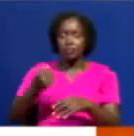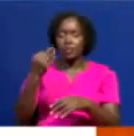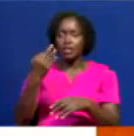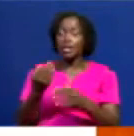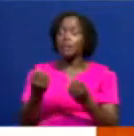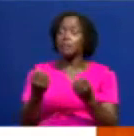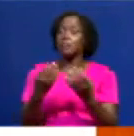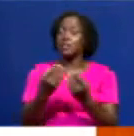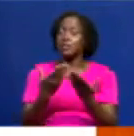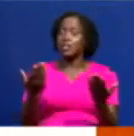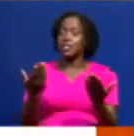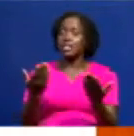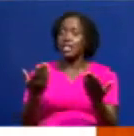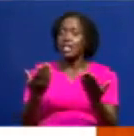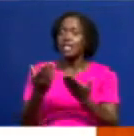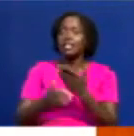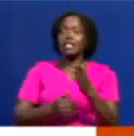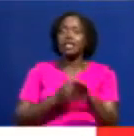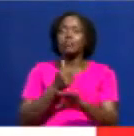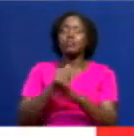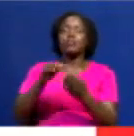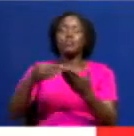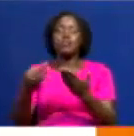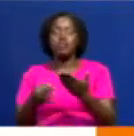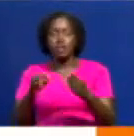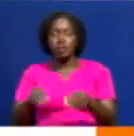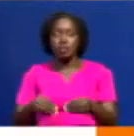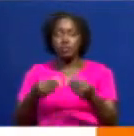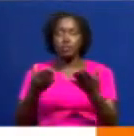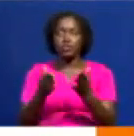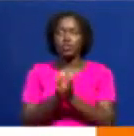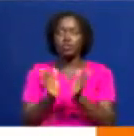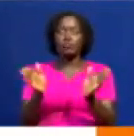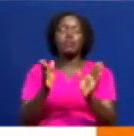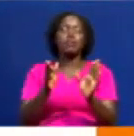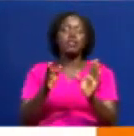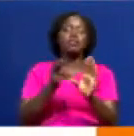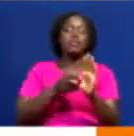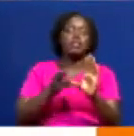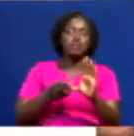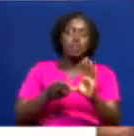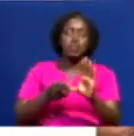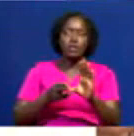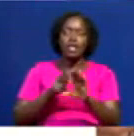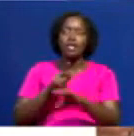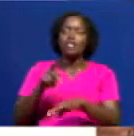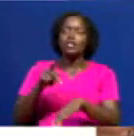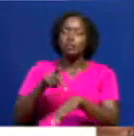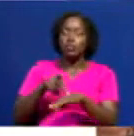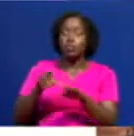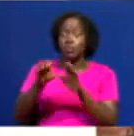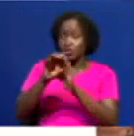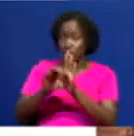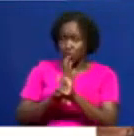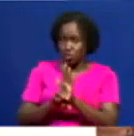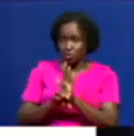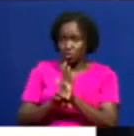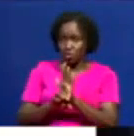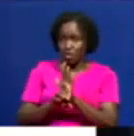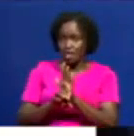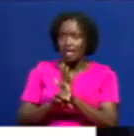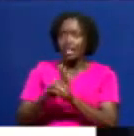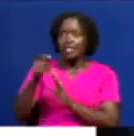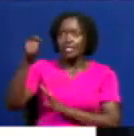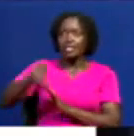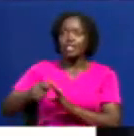three-judge bench held the appointment had failed the provisions of public participation principle of the Constitution. The